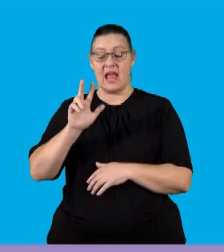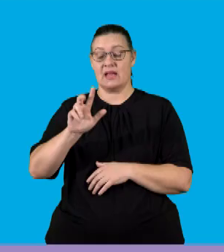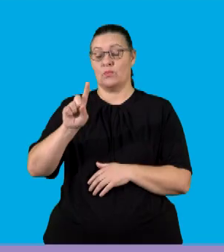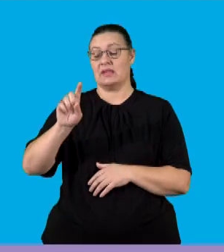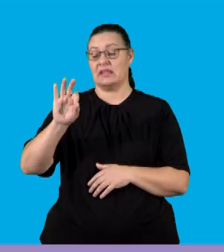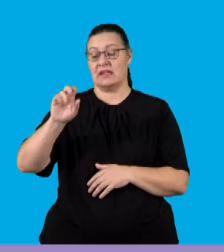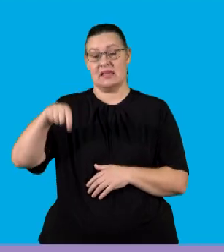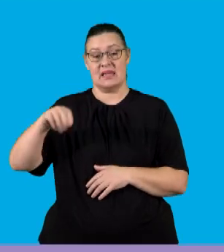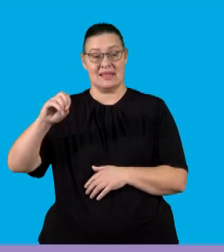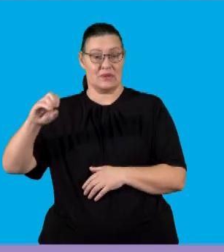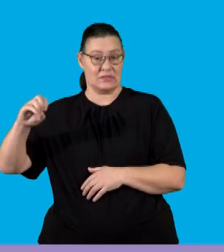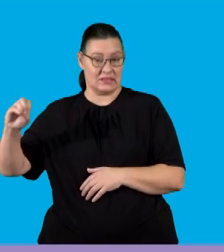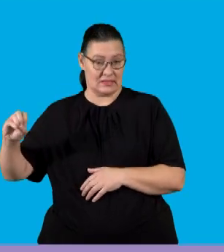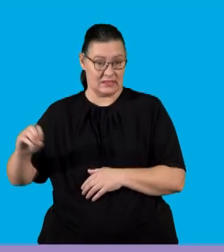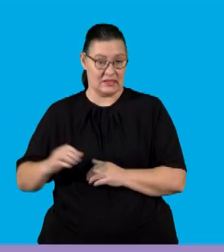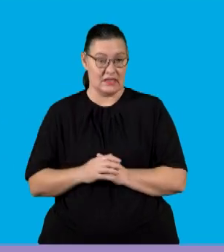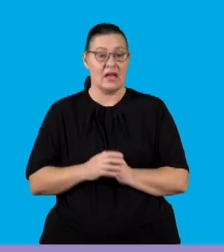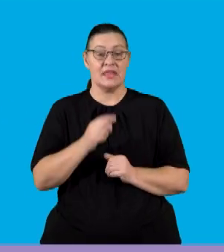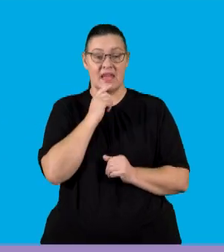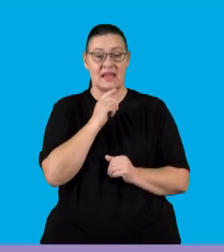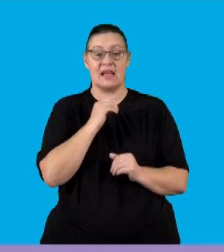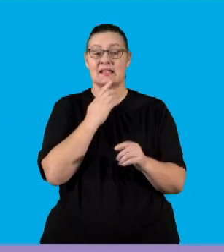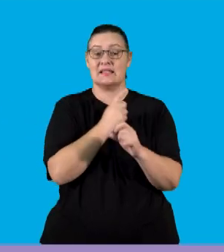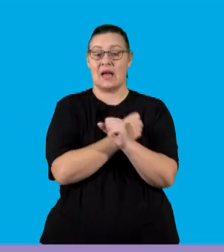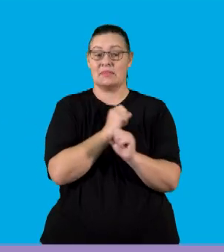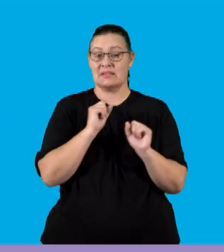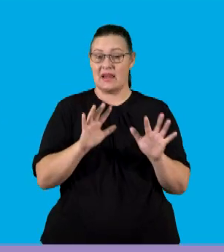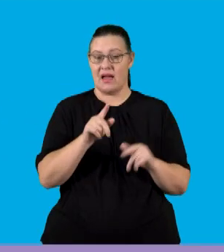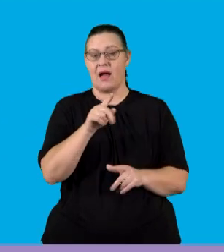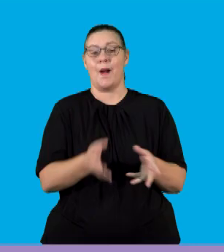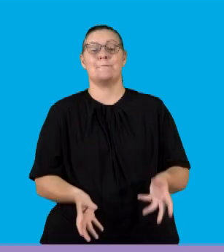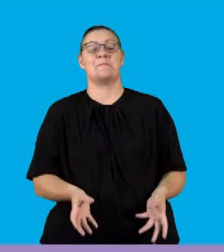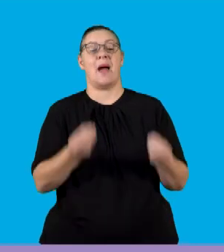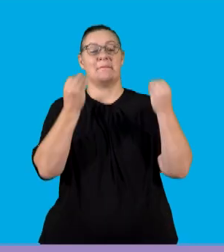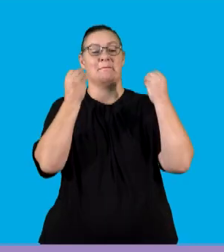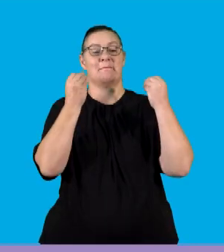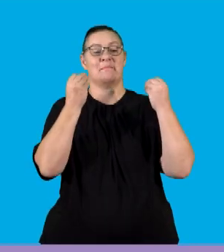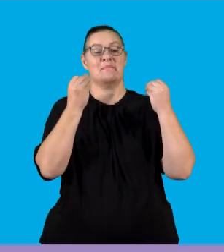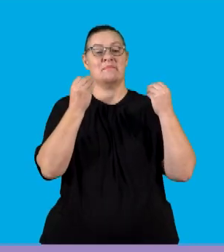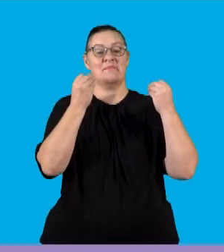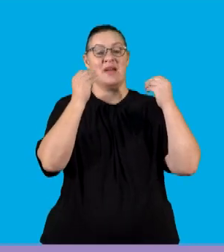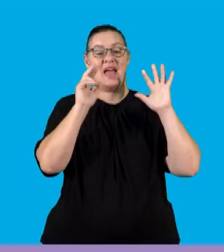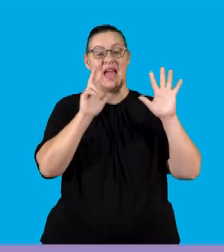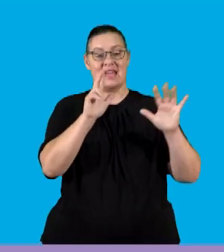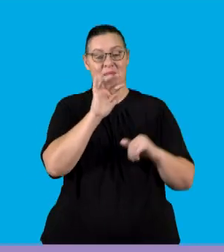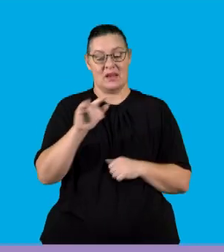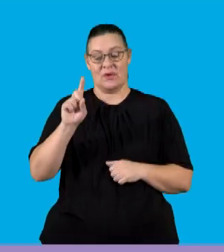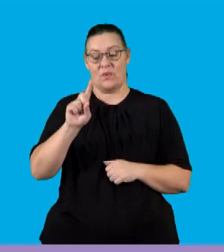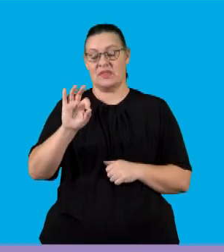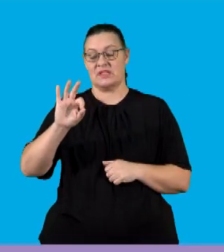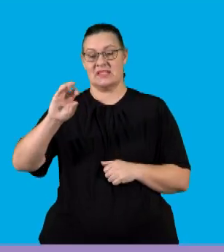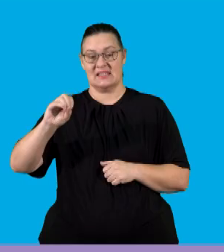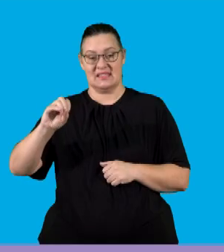813,000. Then we multiply by 10 again, and then we finally get to our